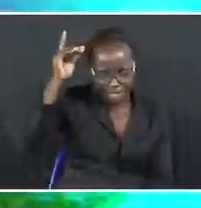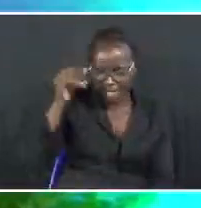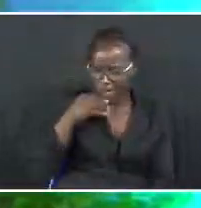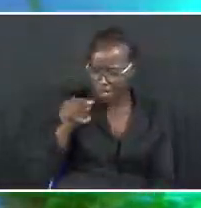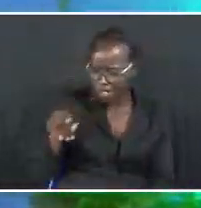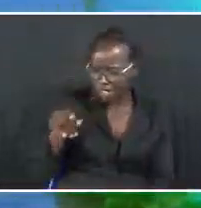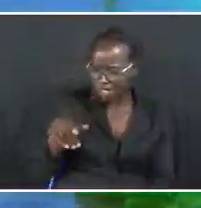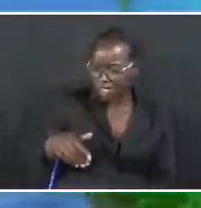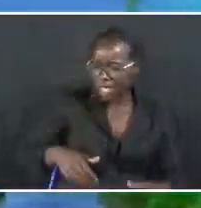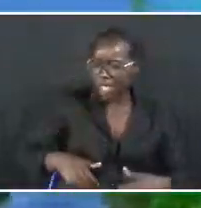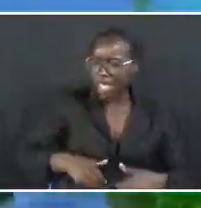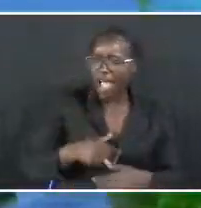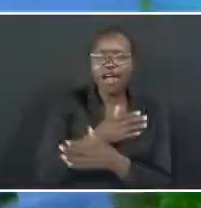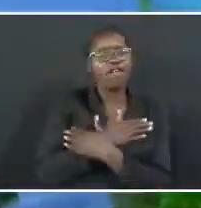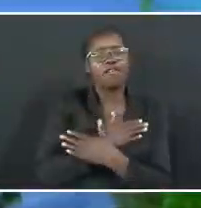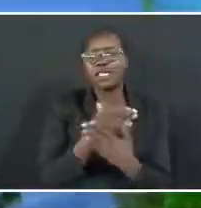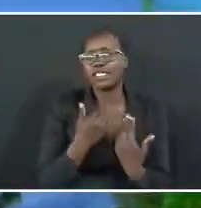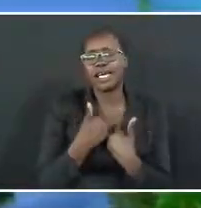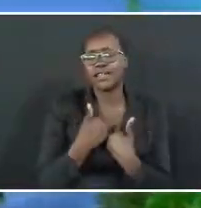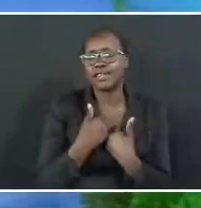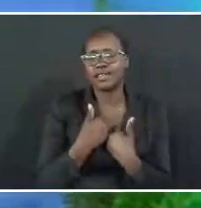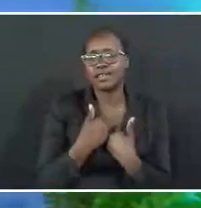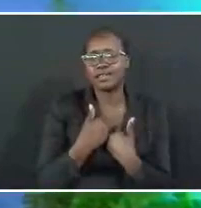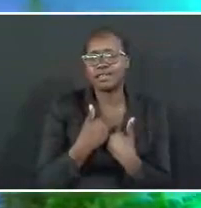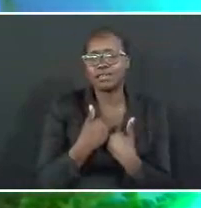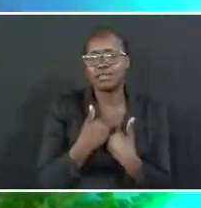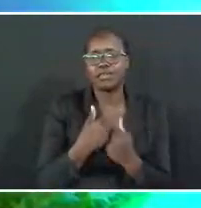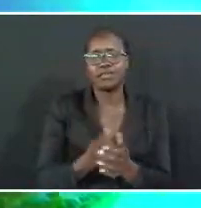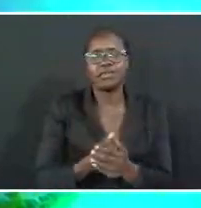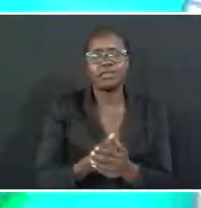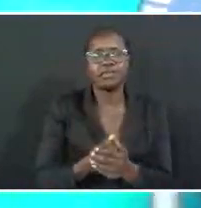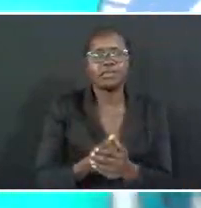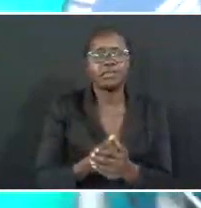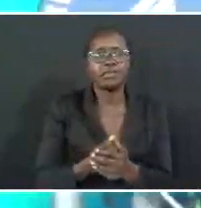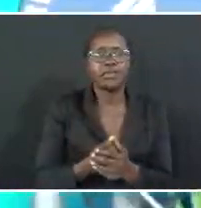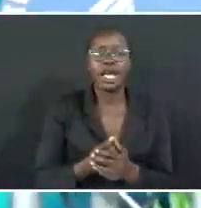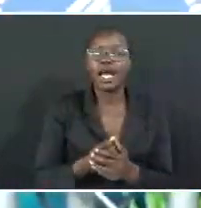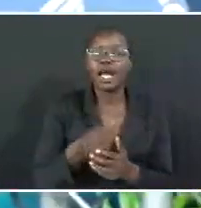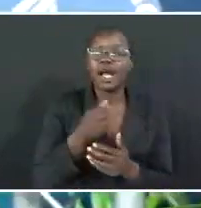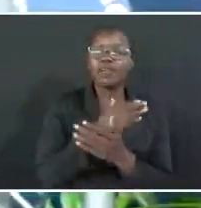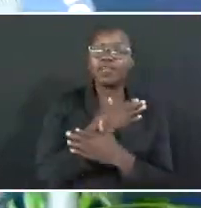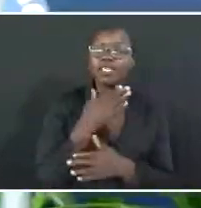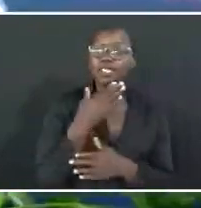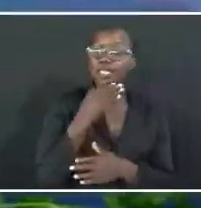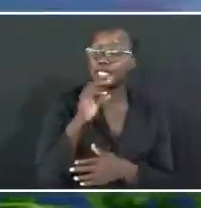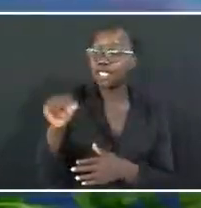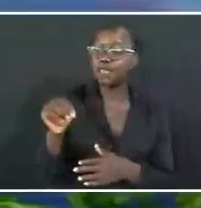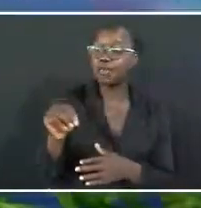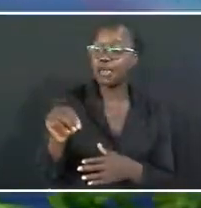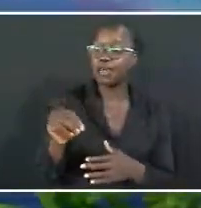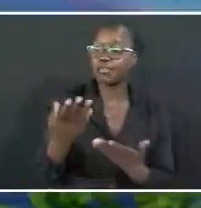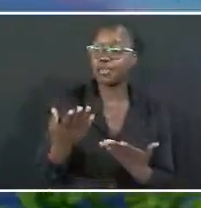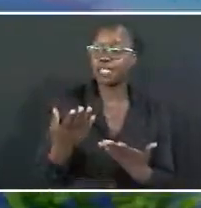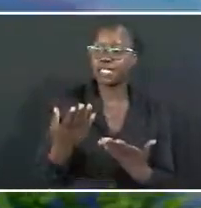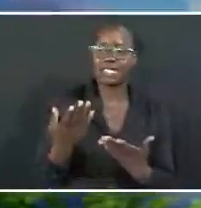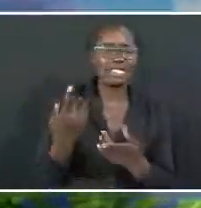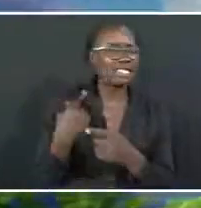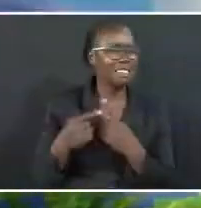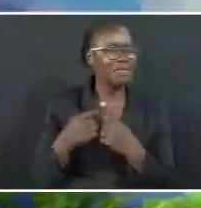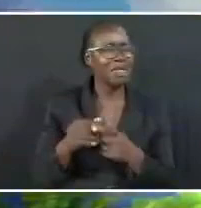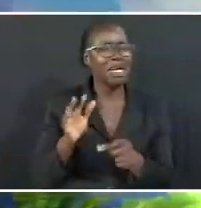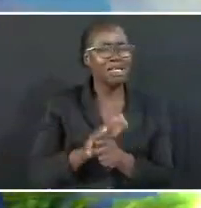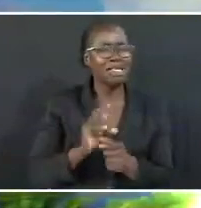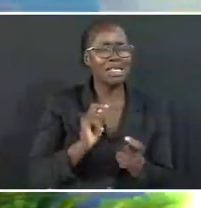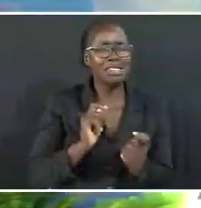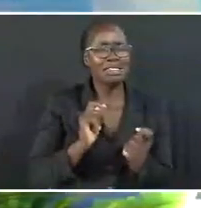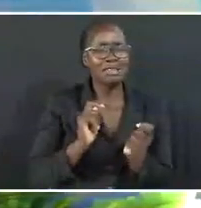Daniel was a young man. He had friends. And him and his friends went through a lot of things. They